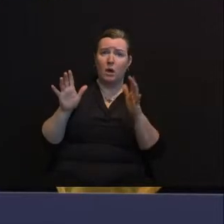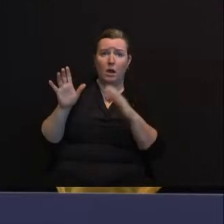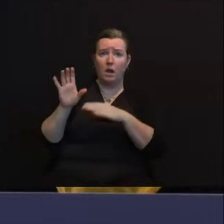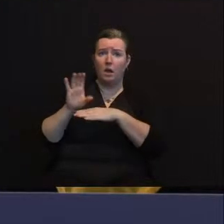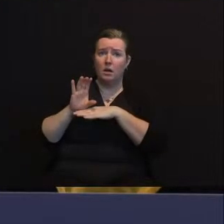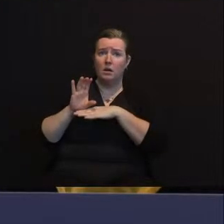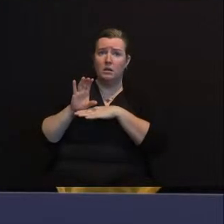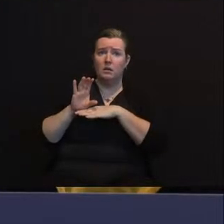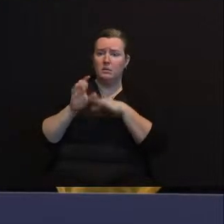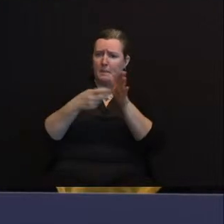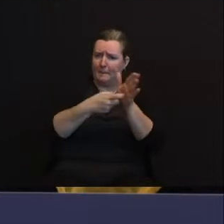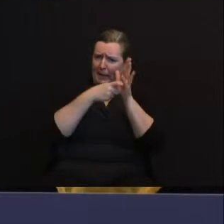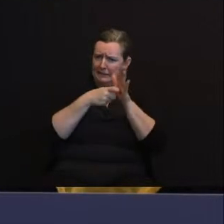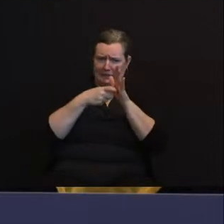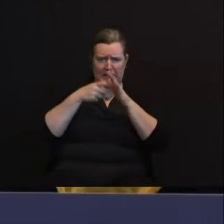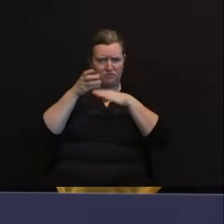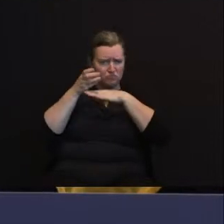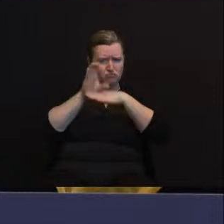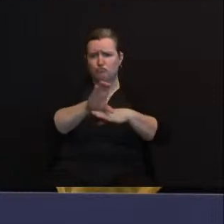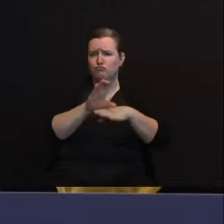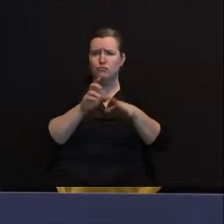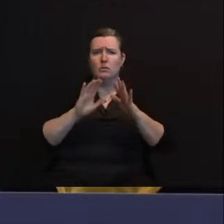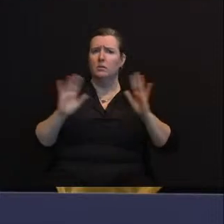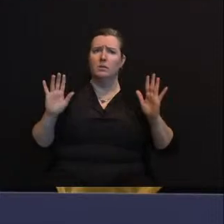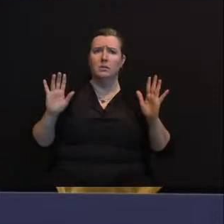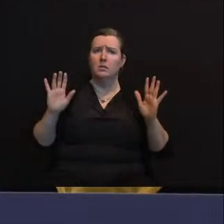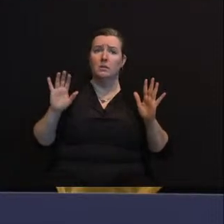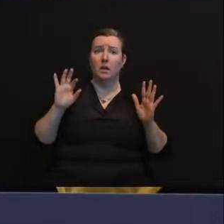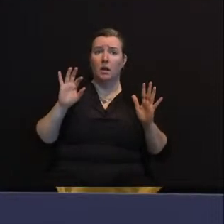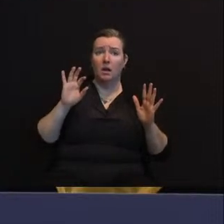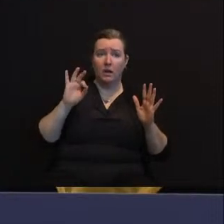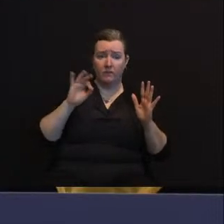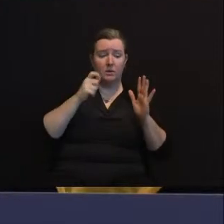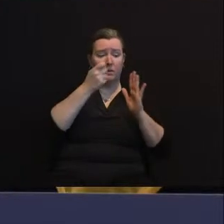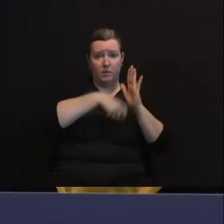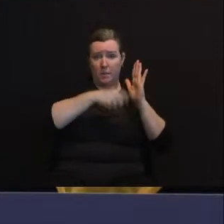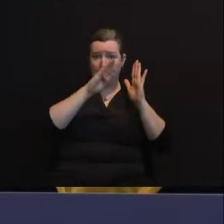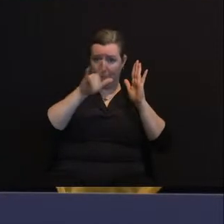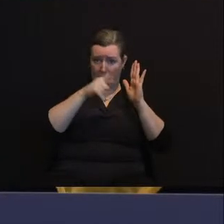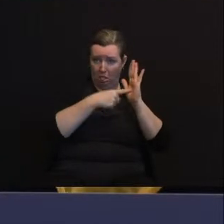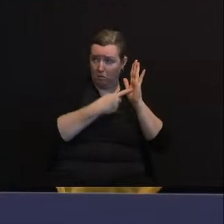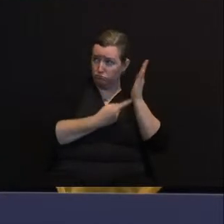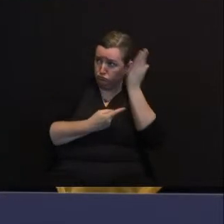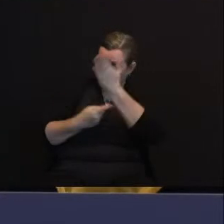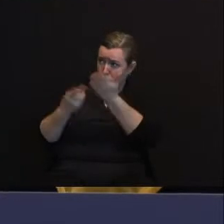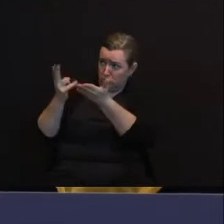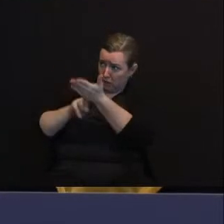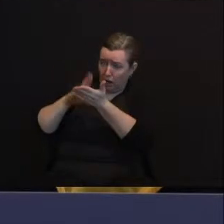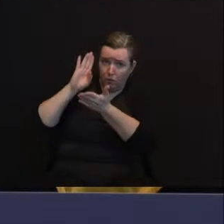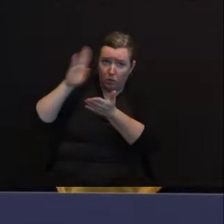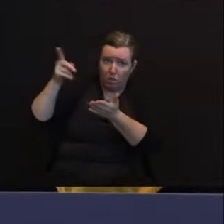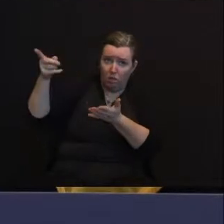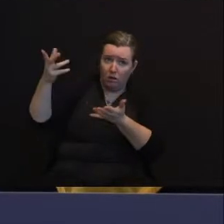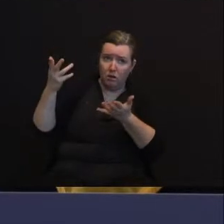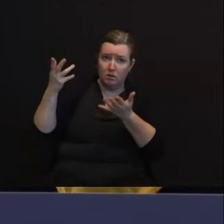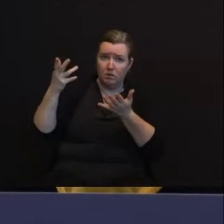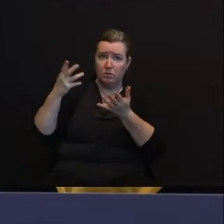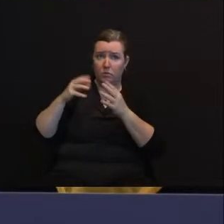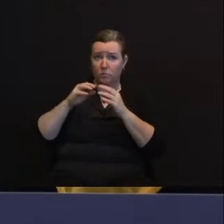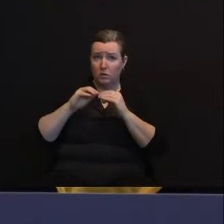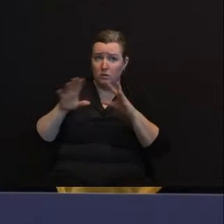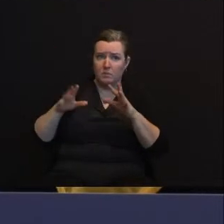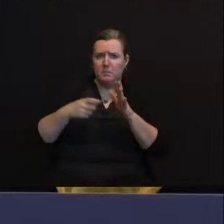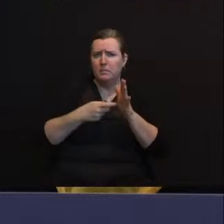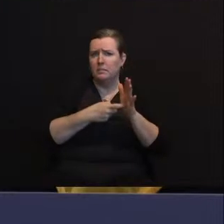your reaction be? Would you sign it? And would you ever see the pandemic reaching a point where you would mandate a